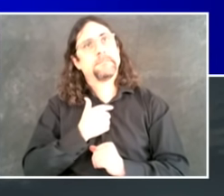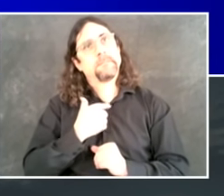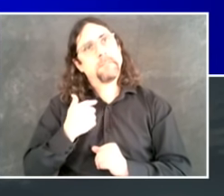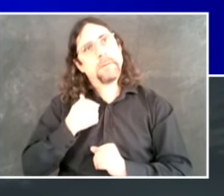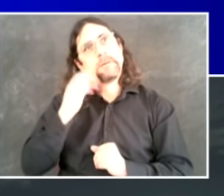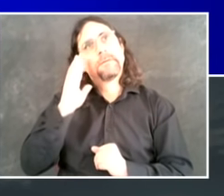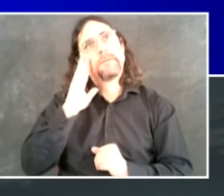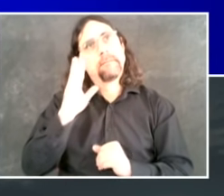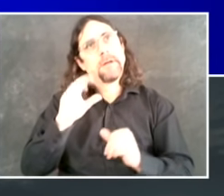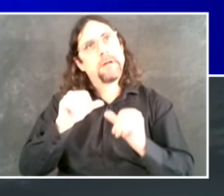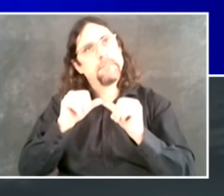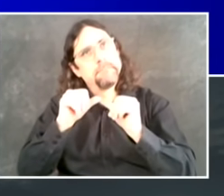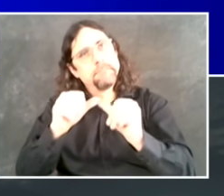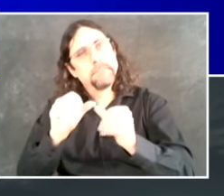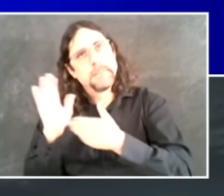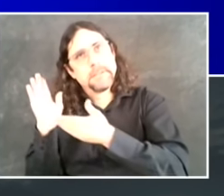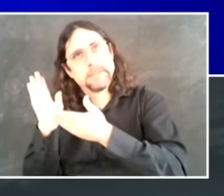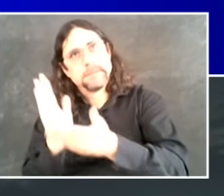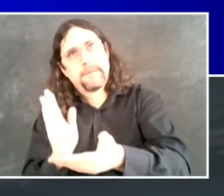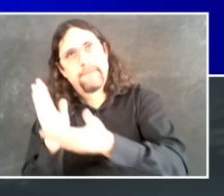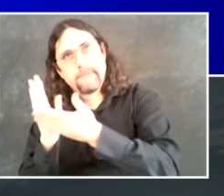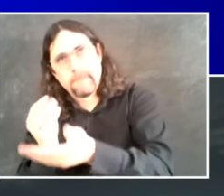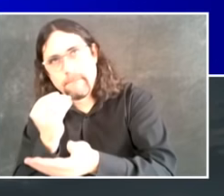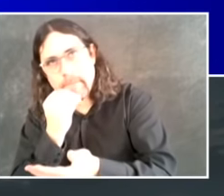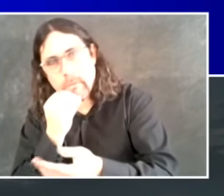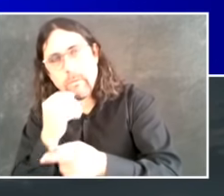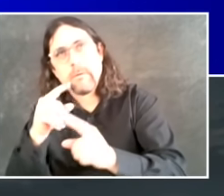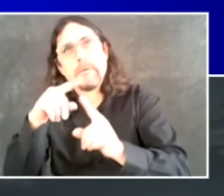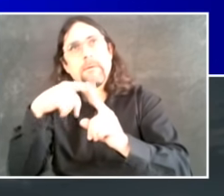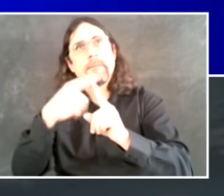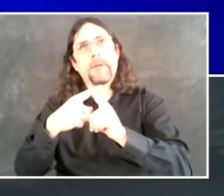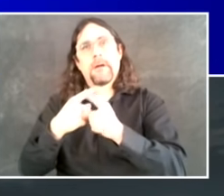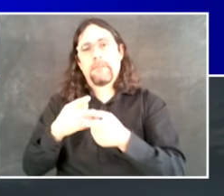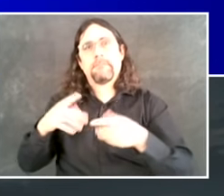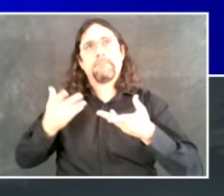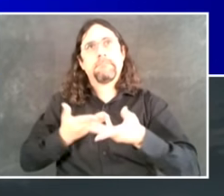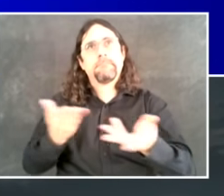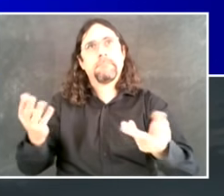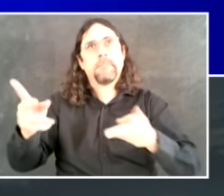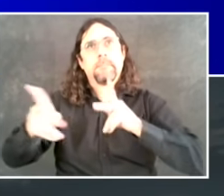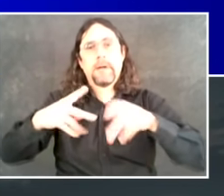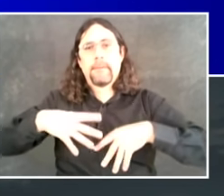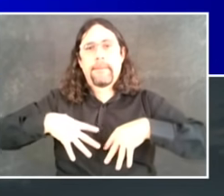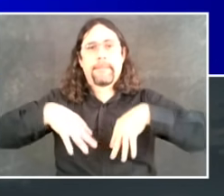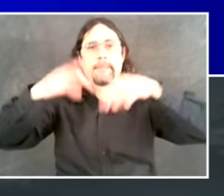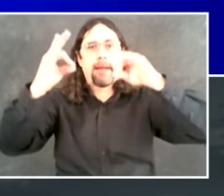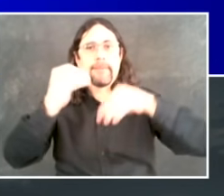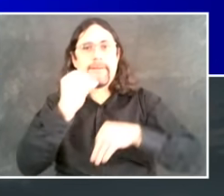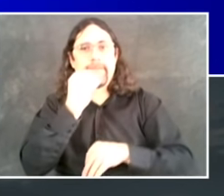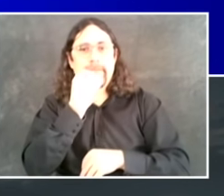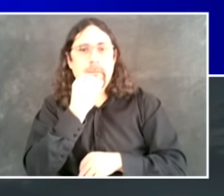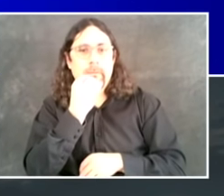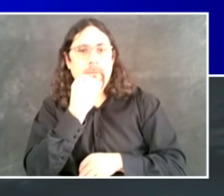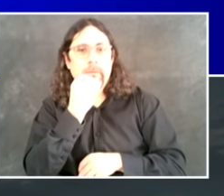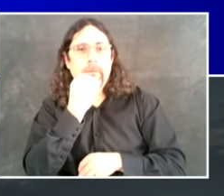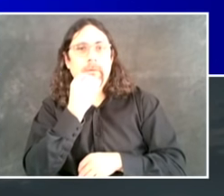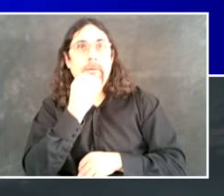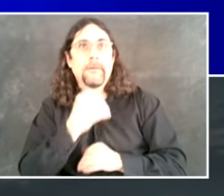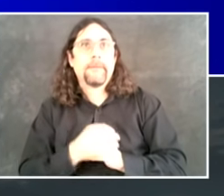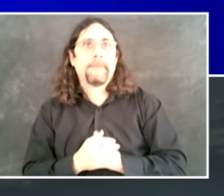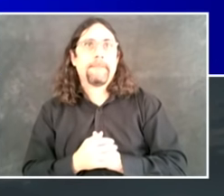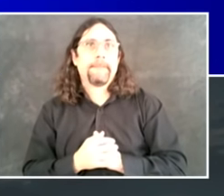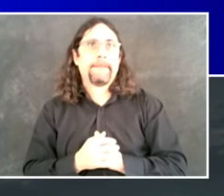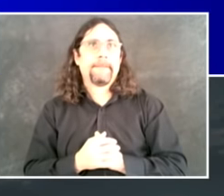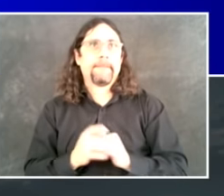to need help at the community level. So I'm going to today be asking people to join in who can help us in this endeavor. We need more